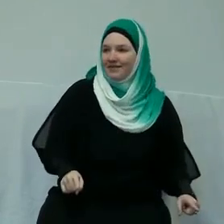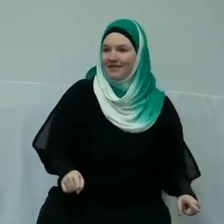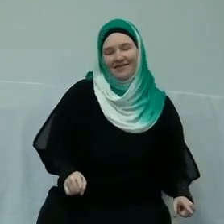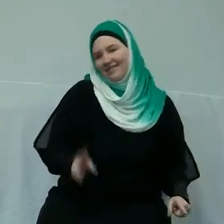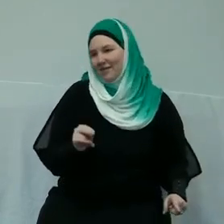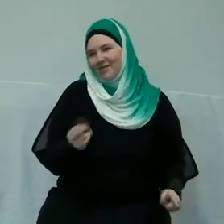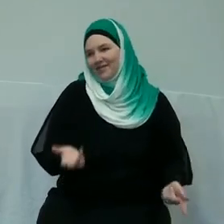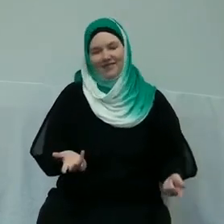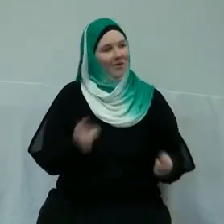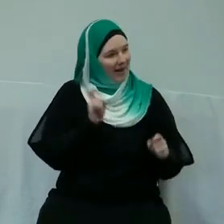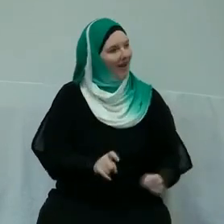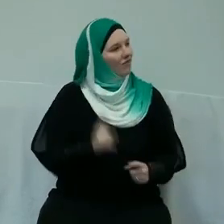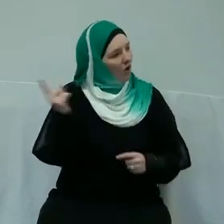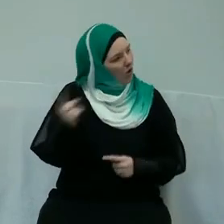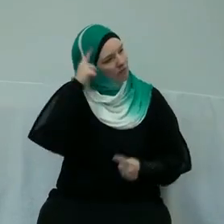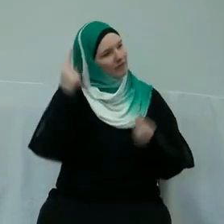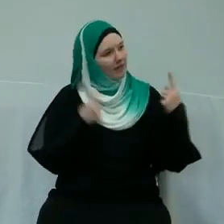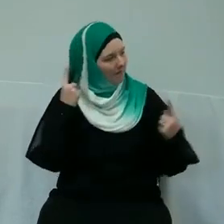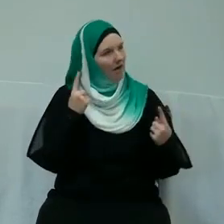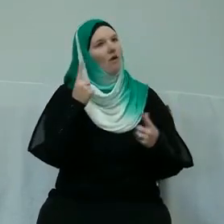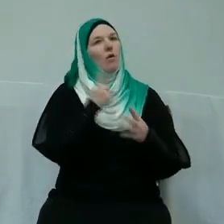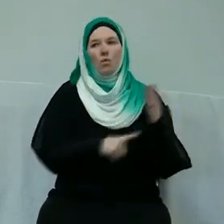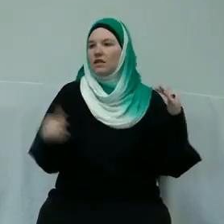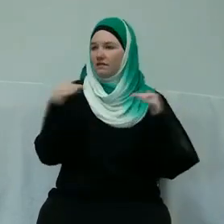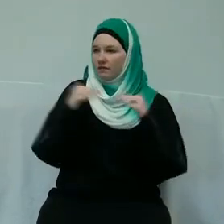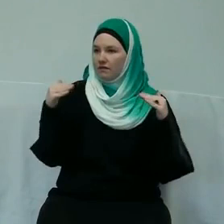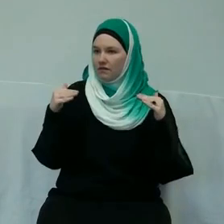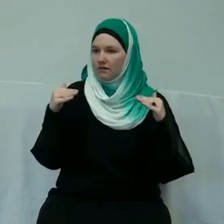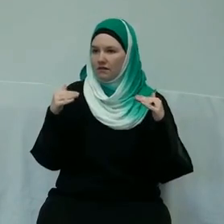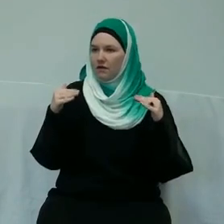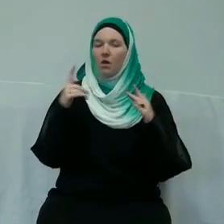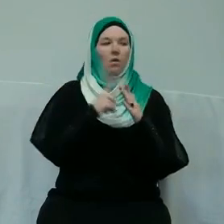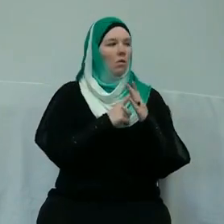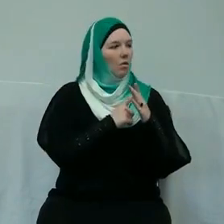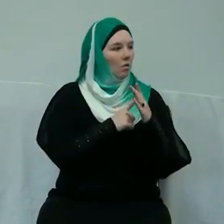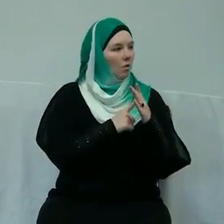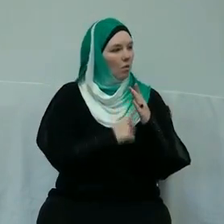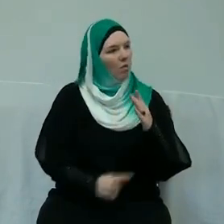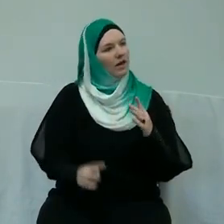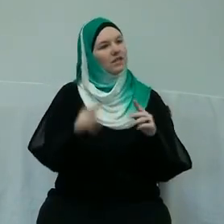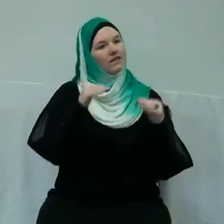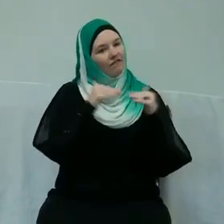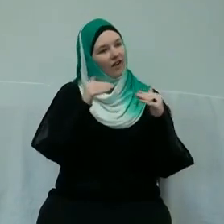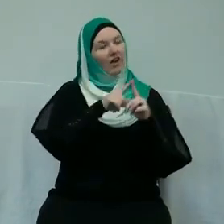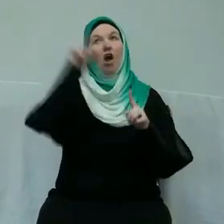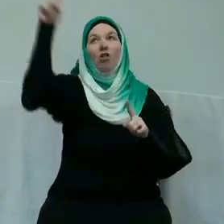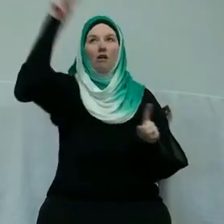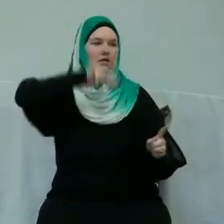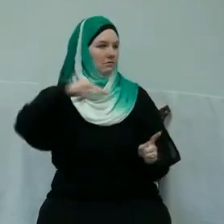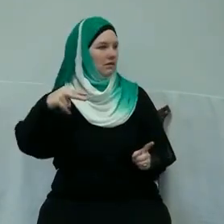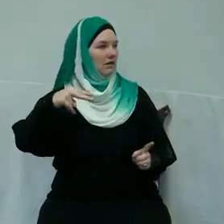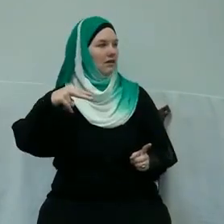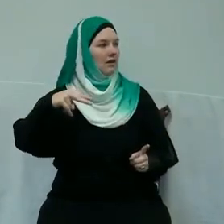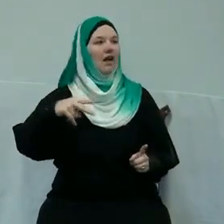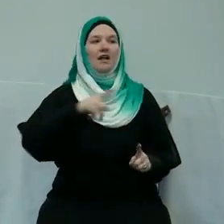So we have to always think what is just, what is fair in the eyes of Allah,